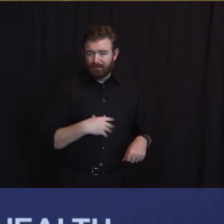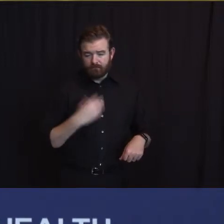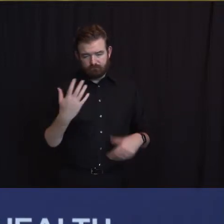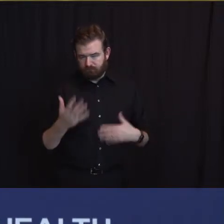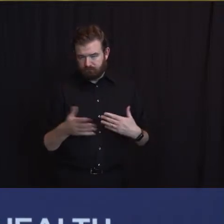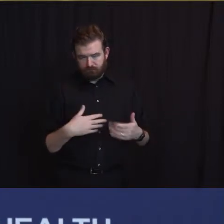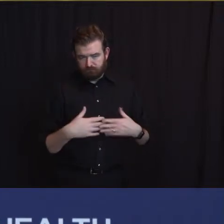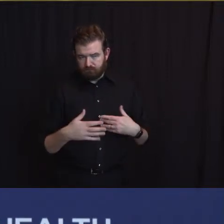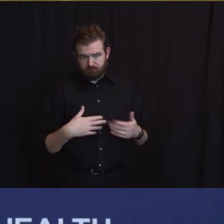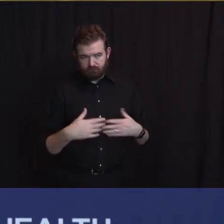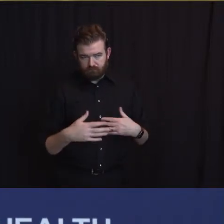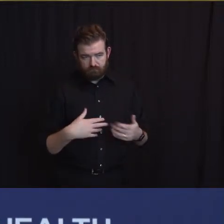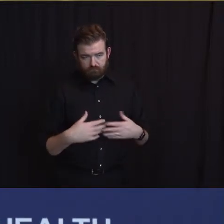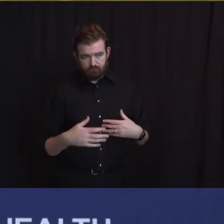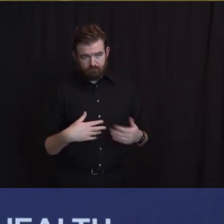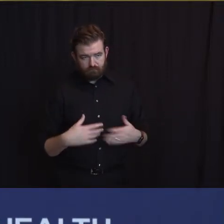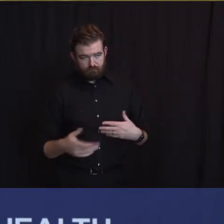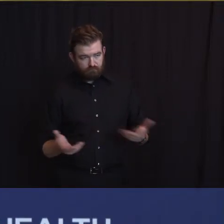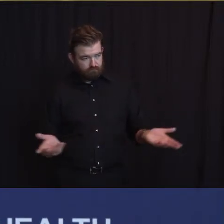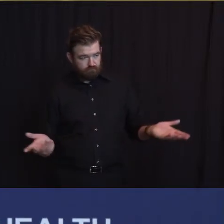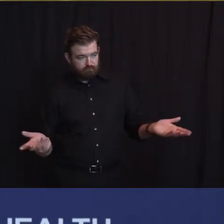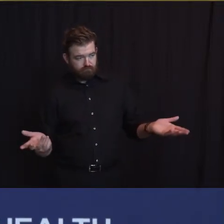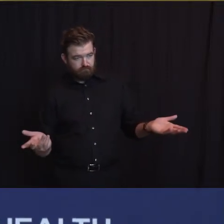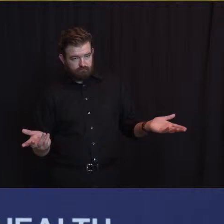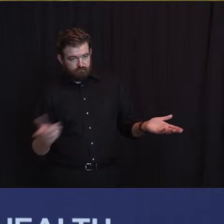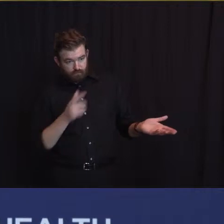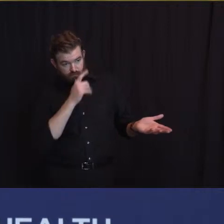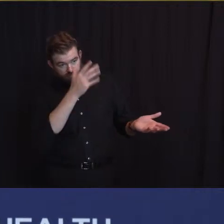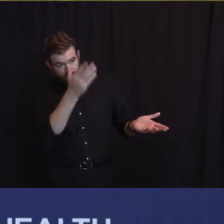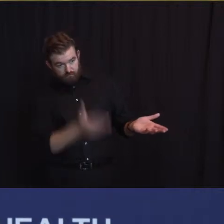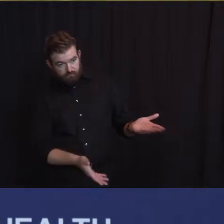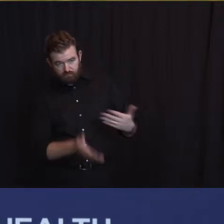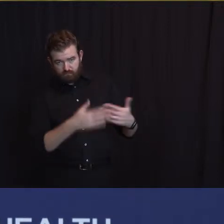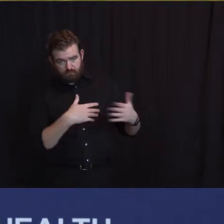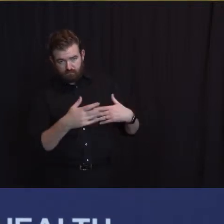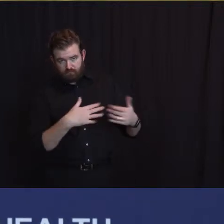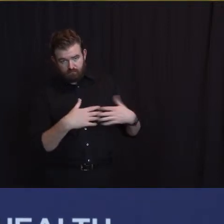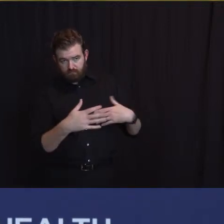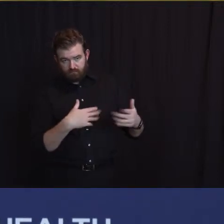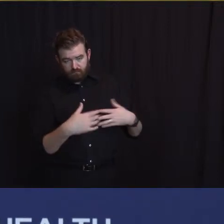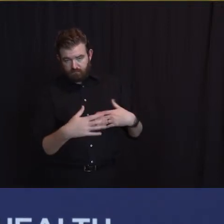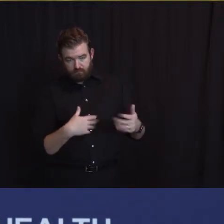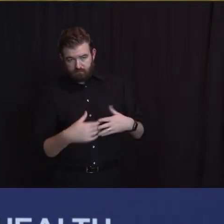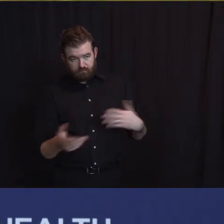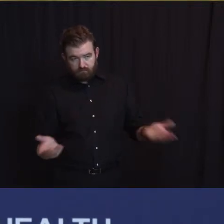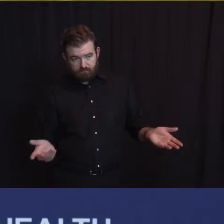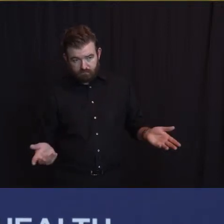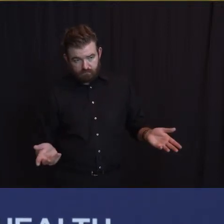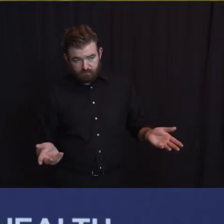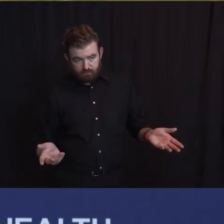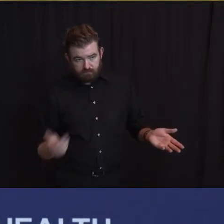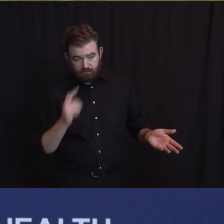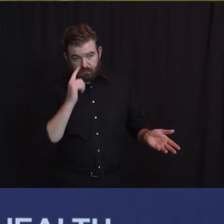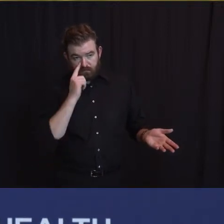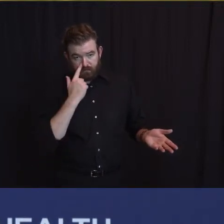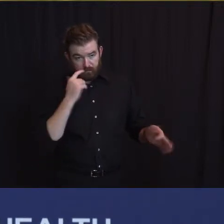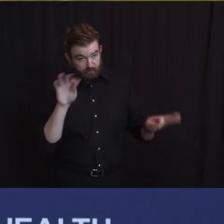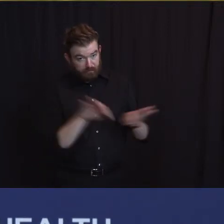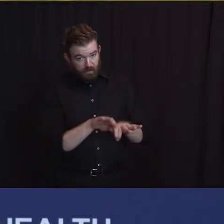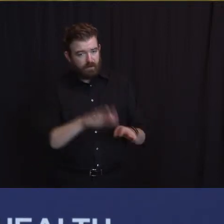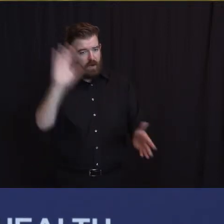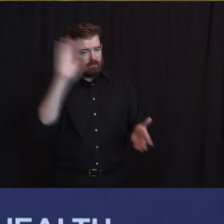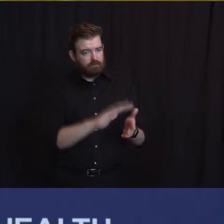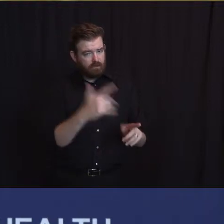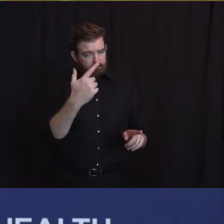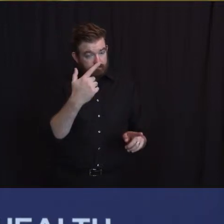who you are as an individual, what ethnicity. Fewer guns is a safer state. And we believe